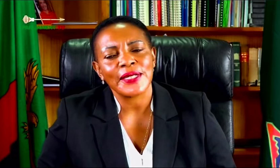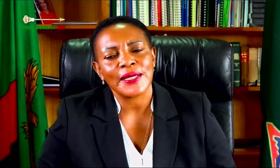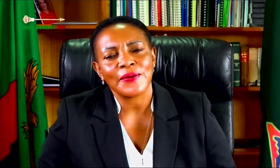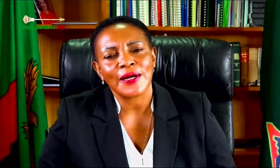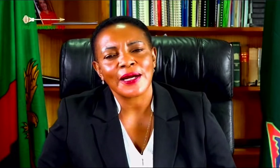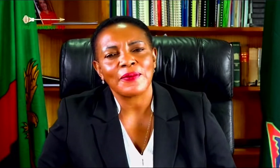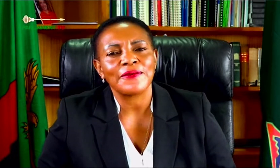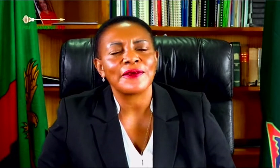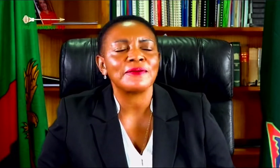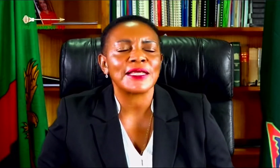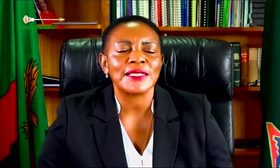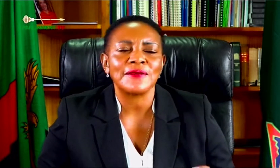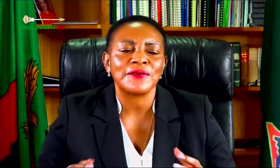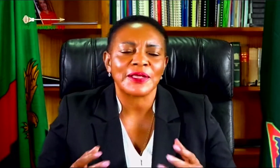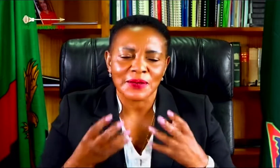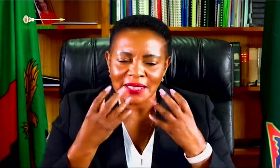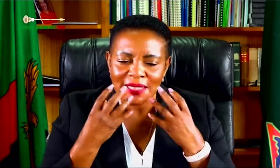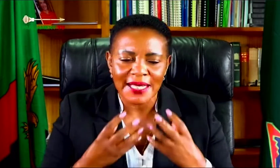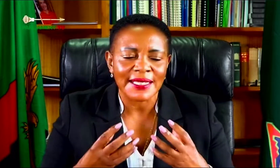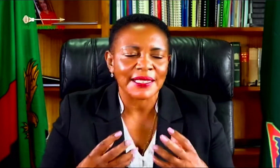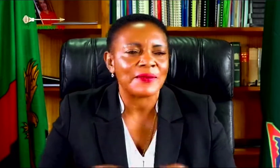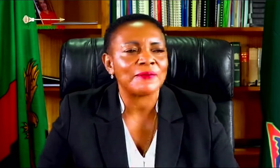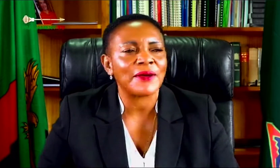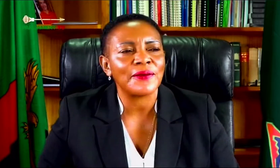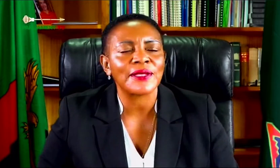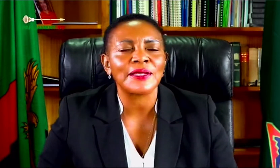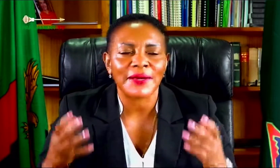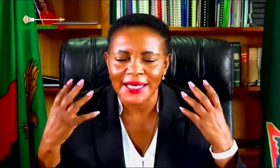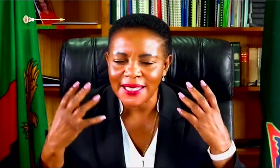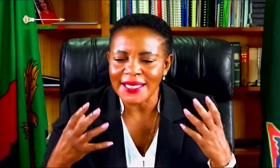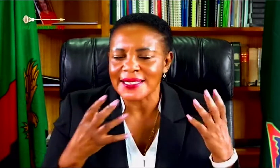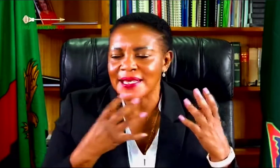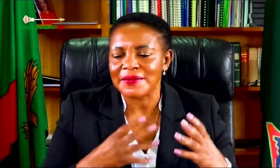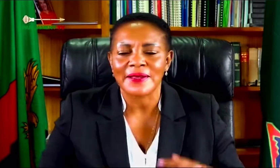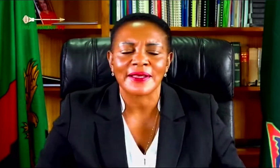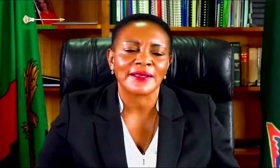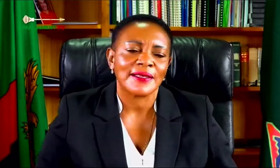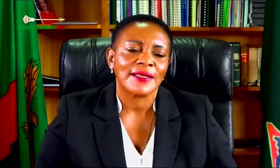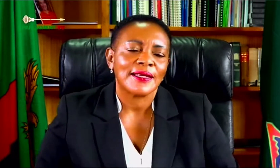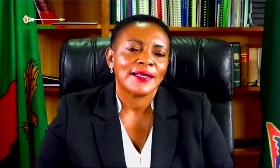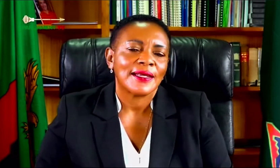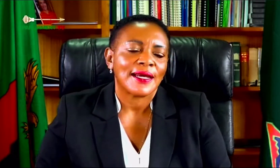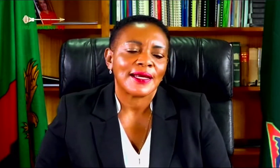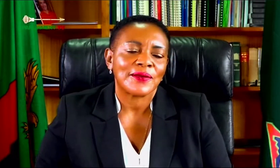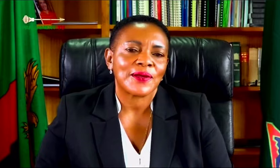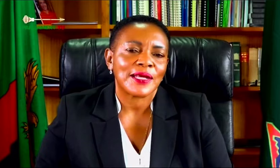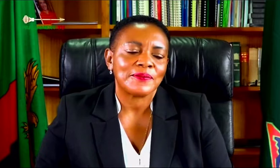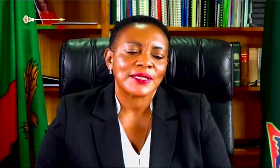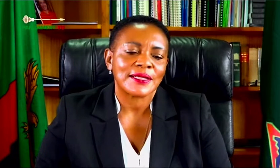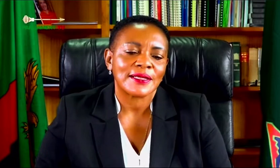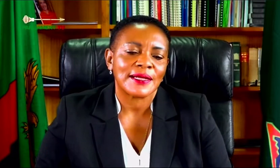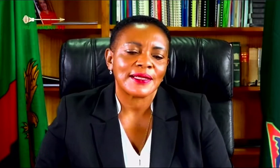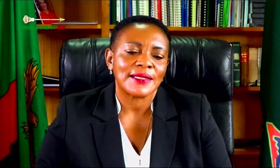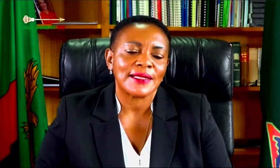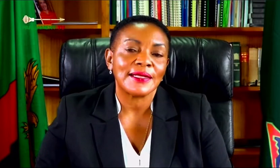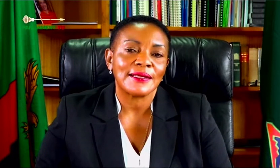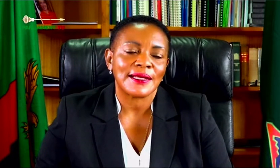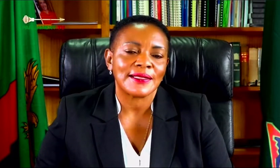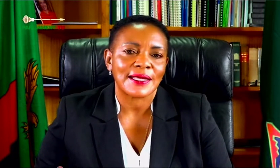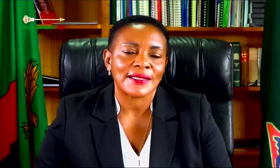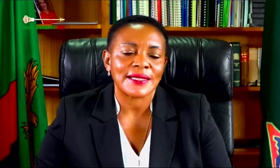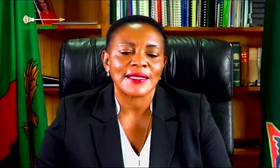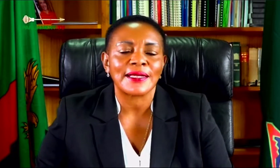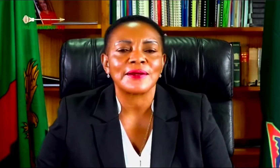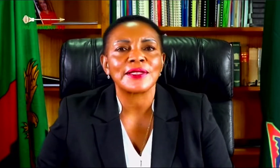But when I woke up, I found myself, there was sand in my mouth, in my ears, everything. I had collapsed. And then,